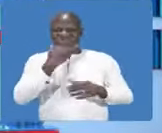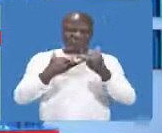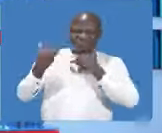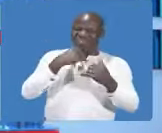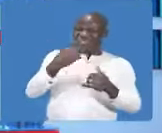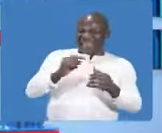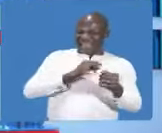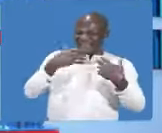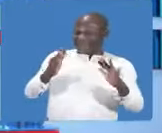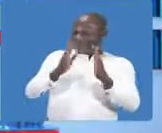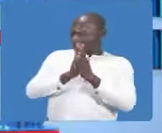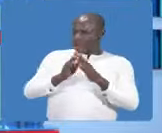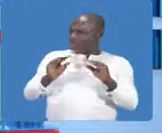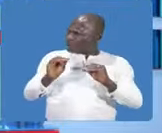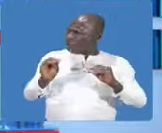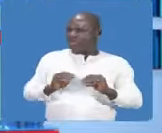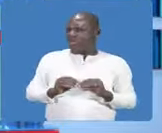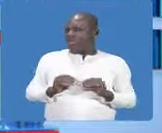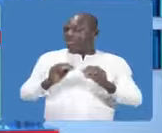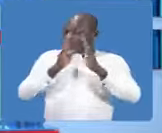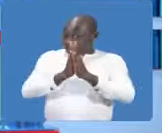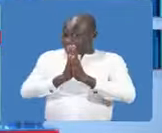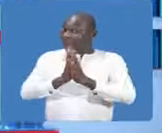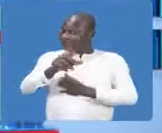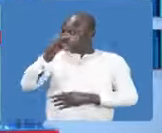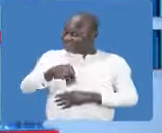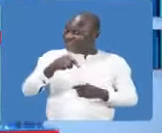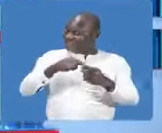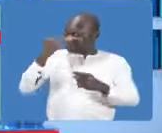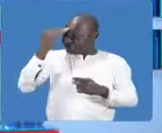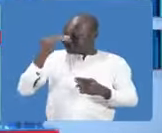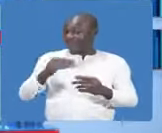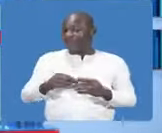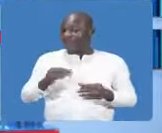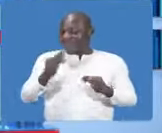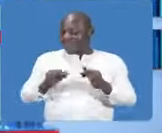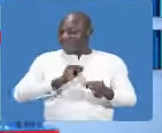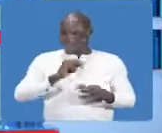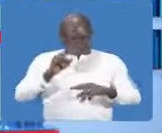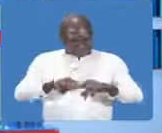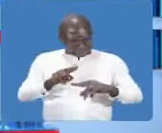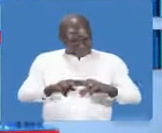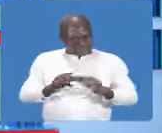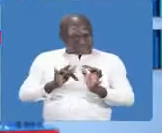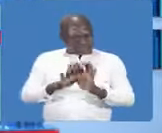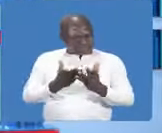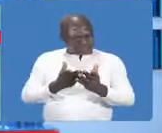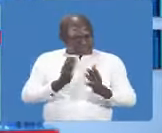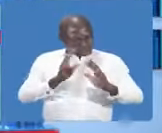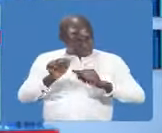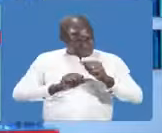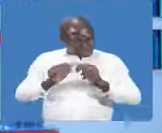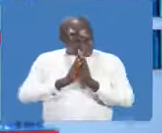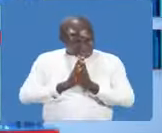wie a wo sɛ mebɔ mpaeɛ Nene, sa metena Bible ho, na mehu sɛ deɛ Bible kasa fa mpaebɔ